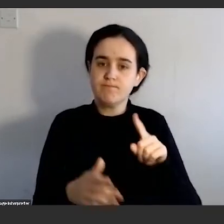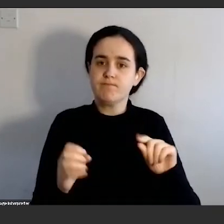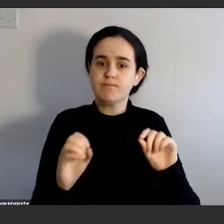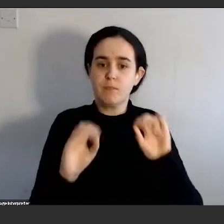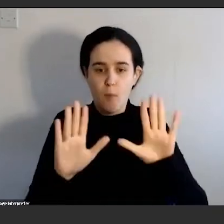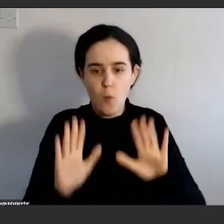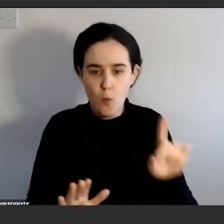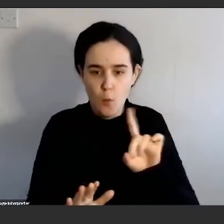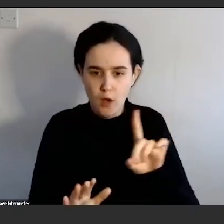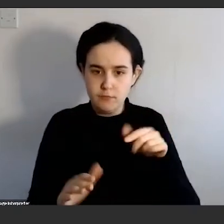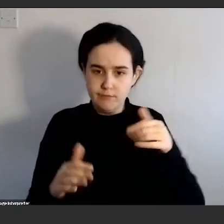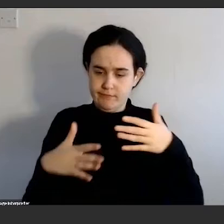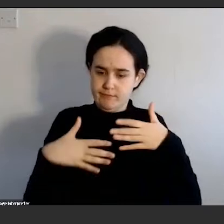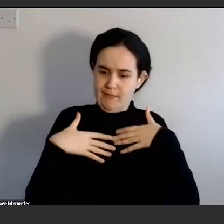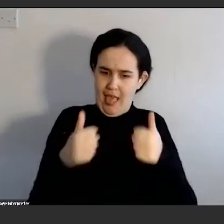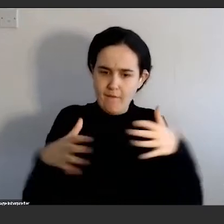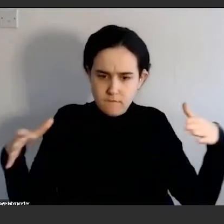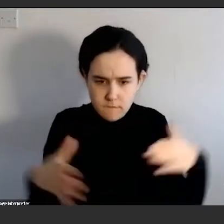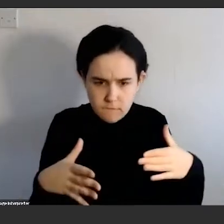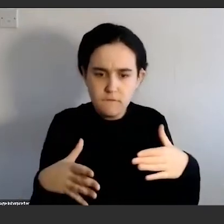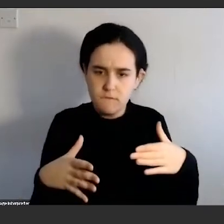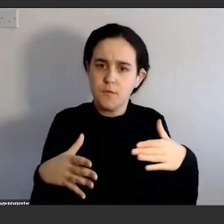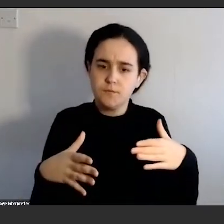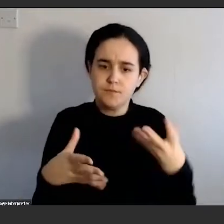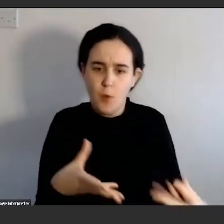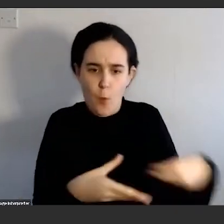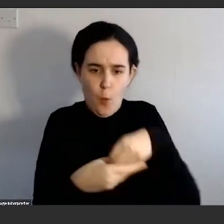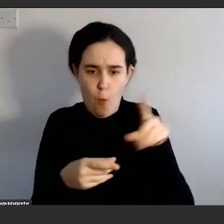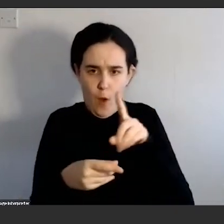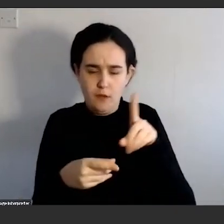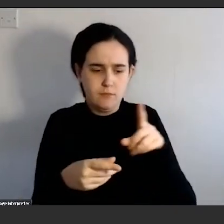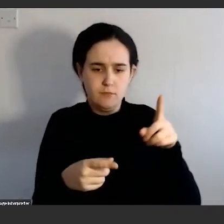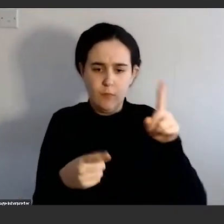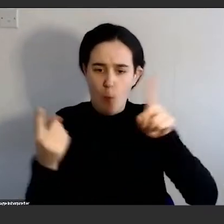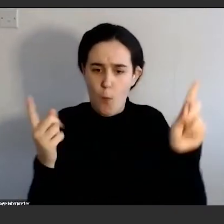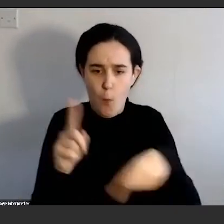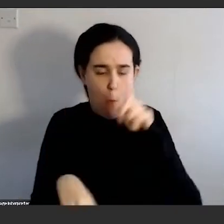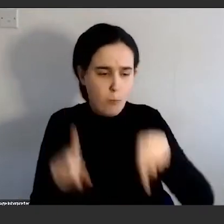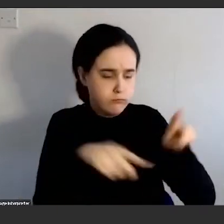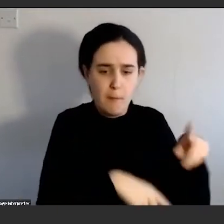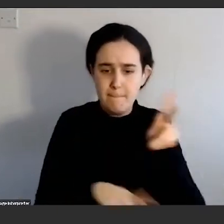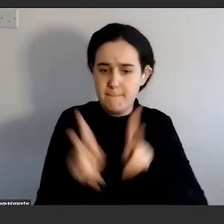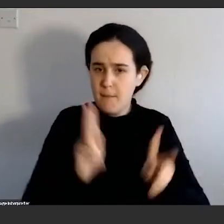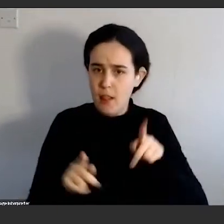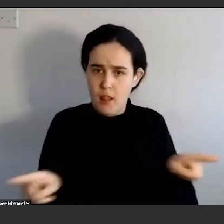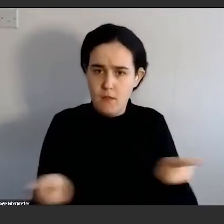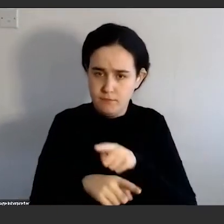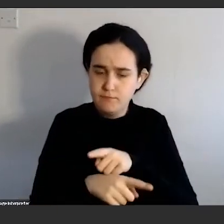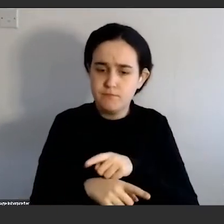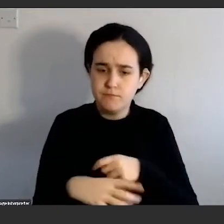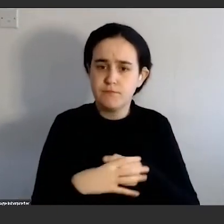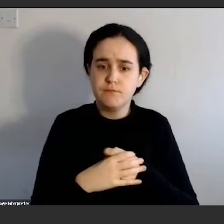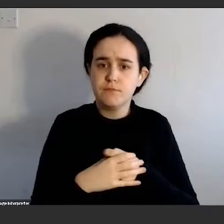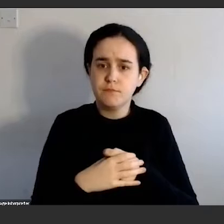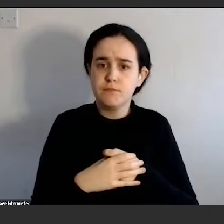political declaration on universal health coverage. The aspirations